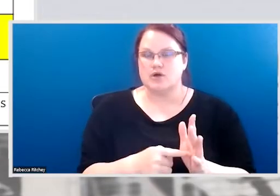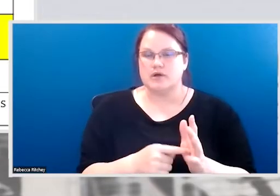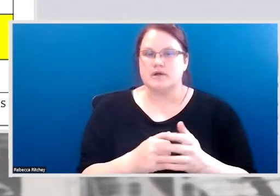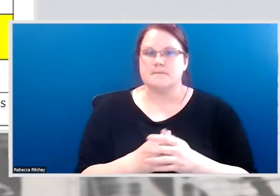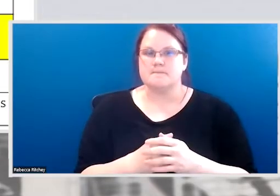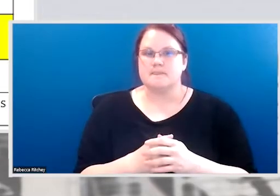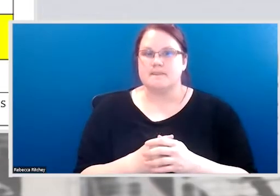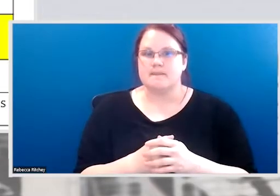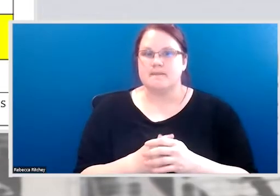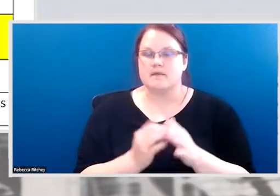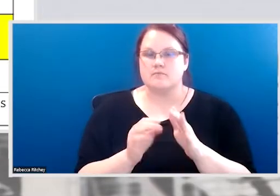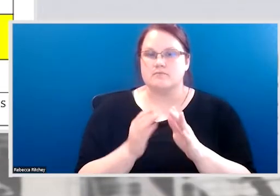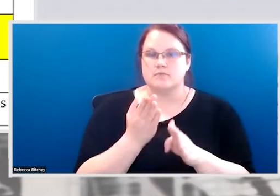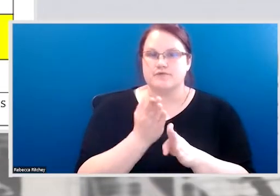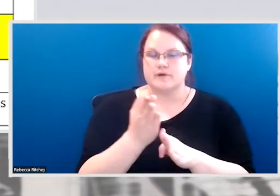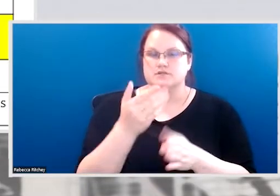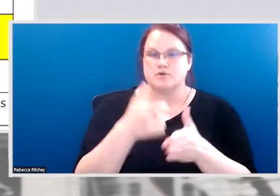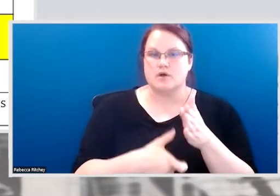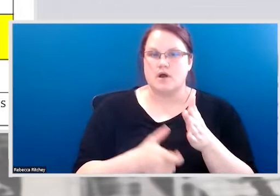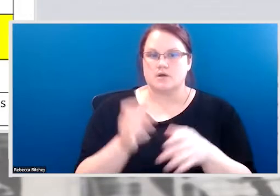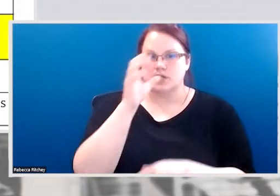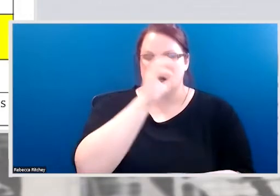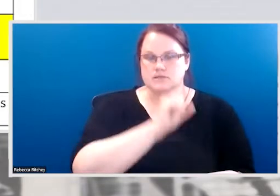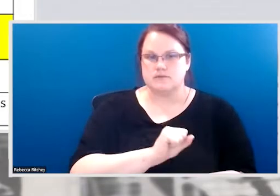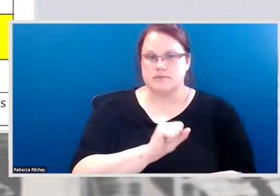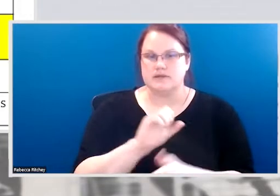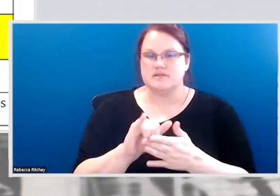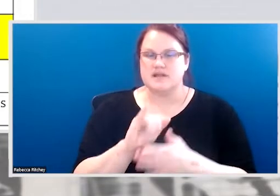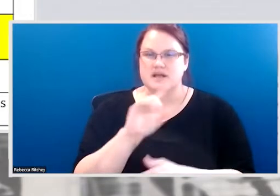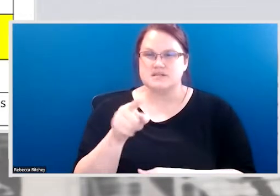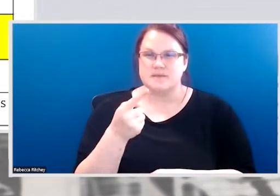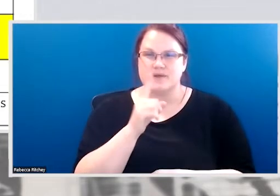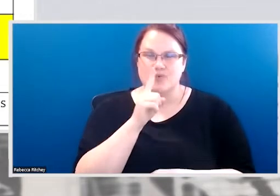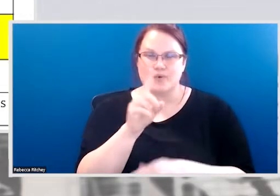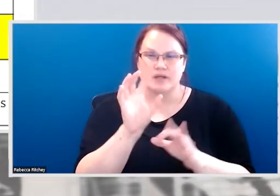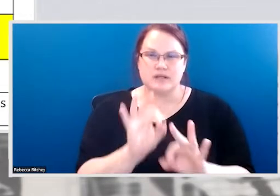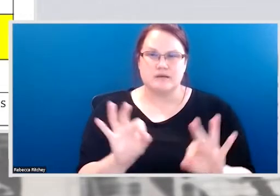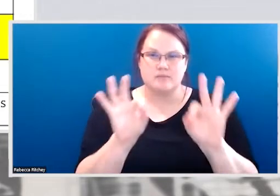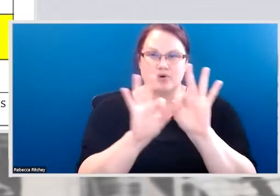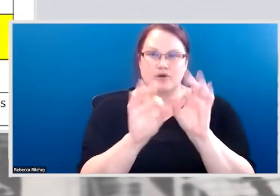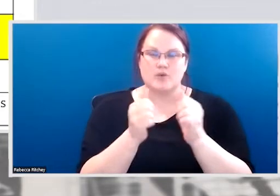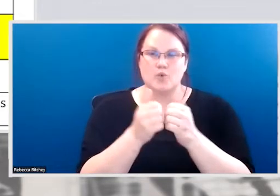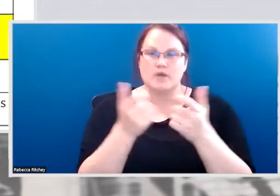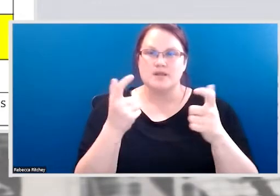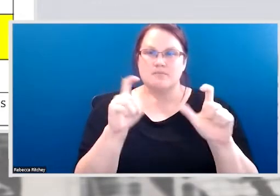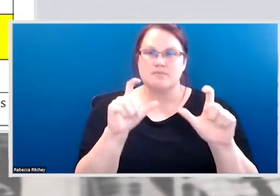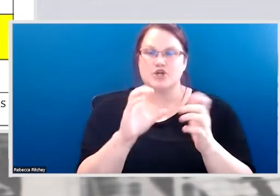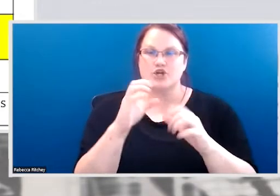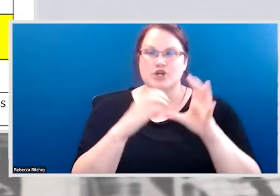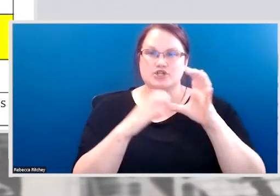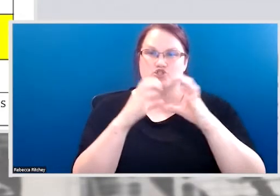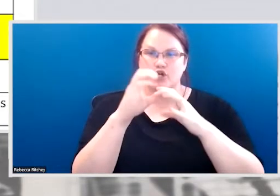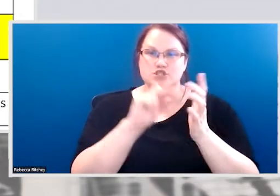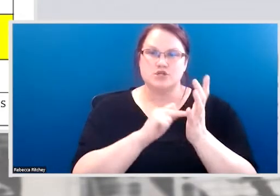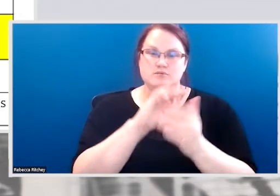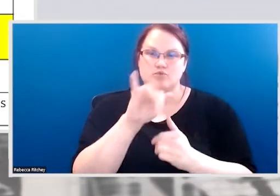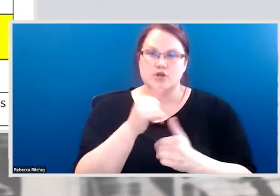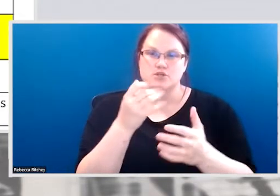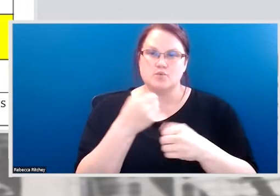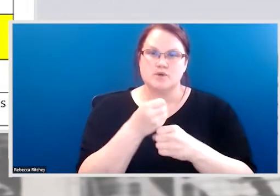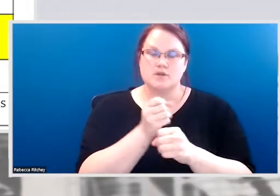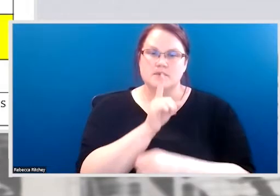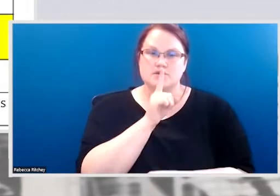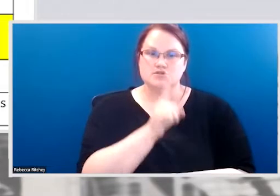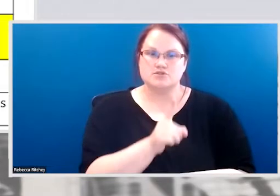and professional cost estimate. That is something that we found to be really crucial, especially with our larger construction projects. We want to make sure that the project